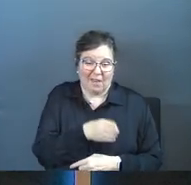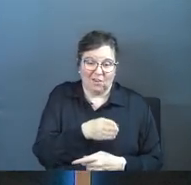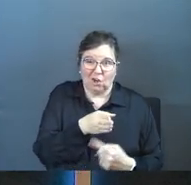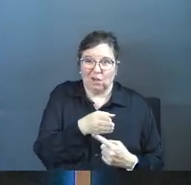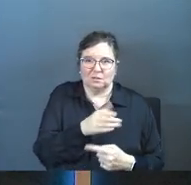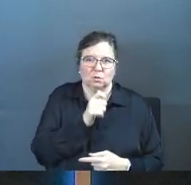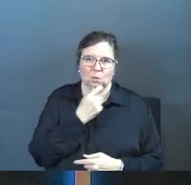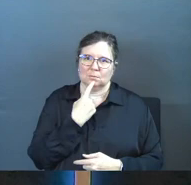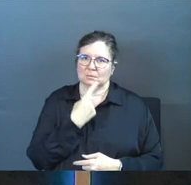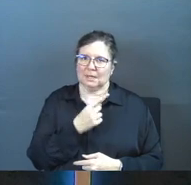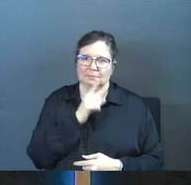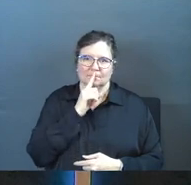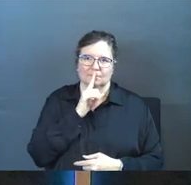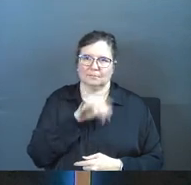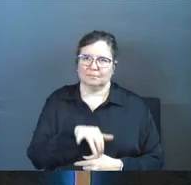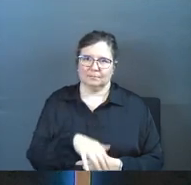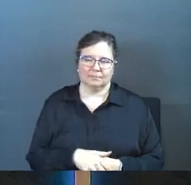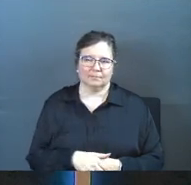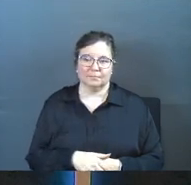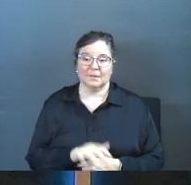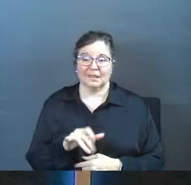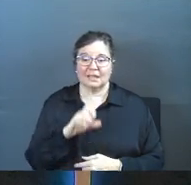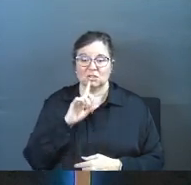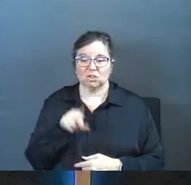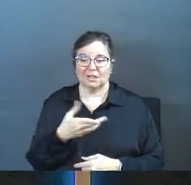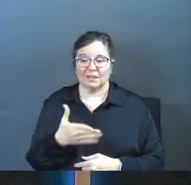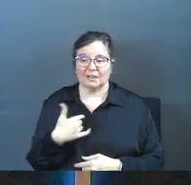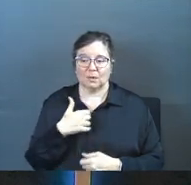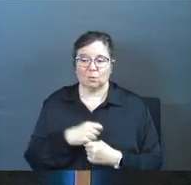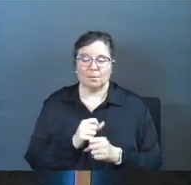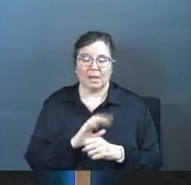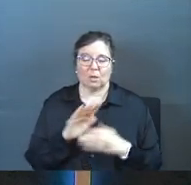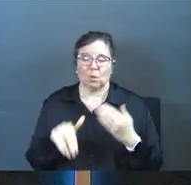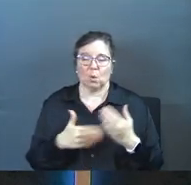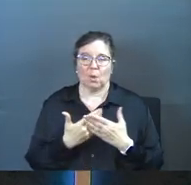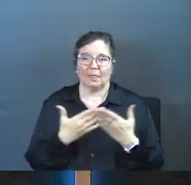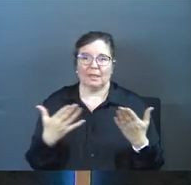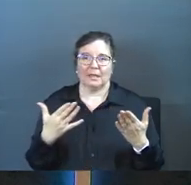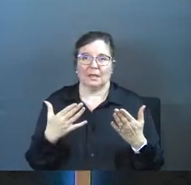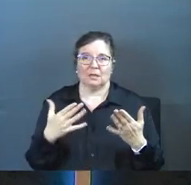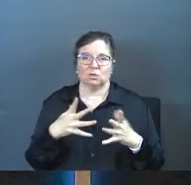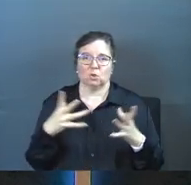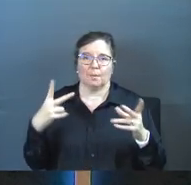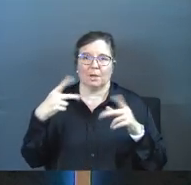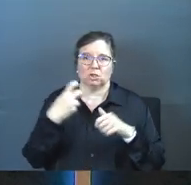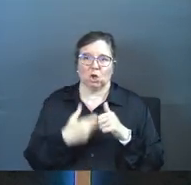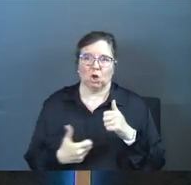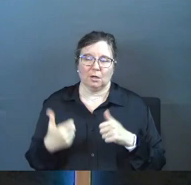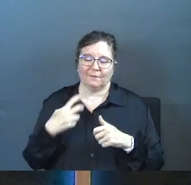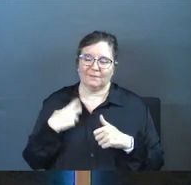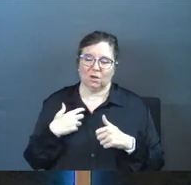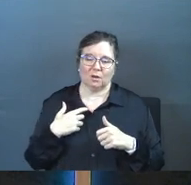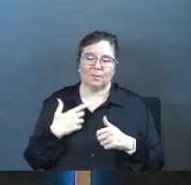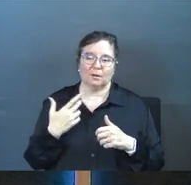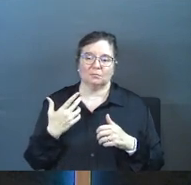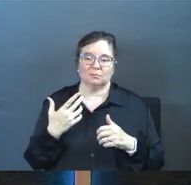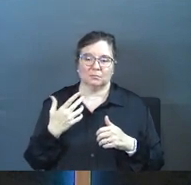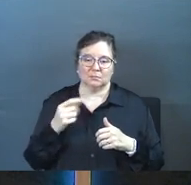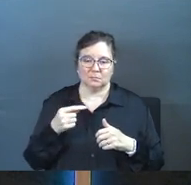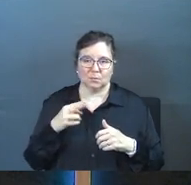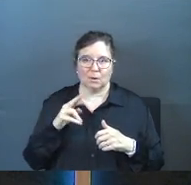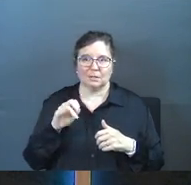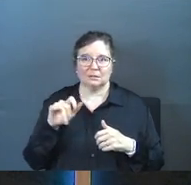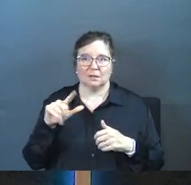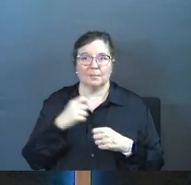You never. Don't say those things. Like, these are just things that will just make the whole thing so much harder. Very, very practical. Make